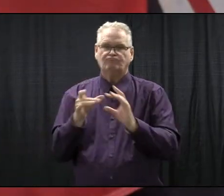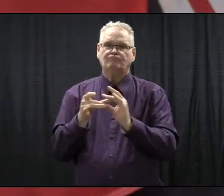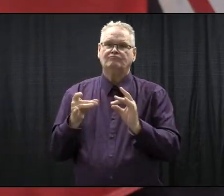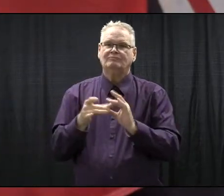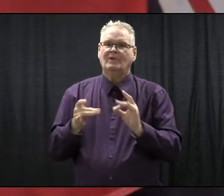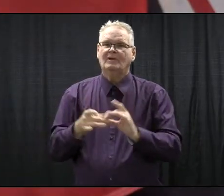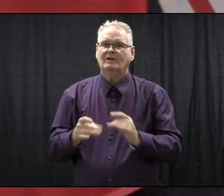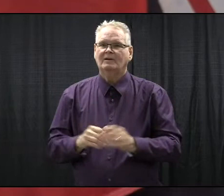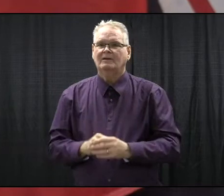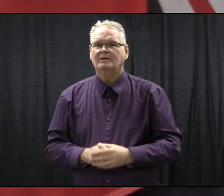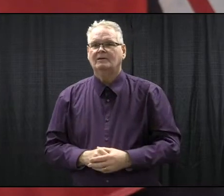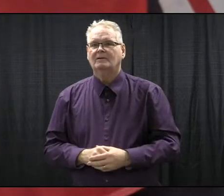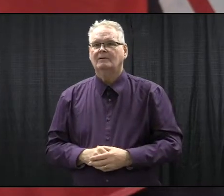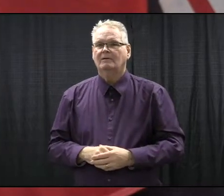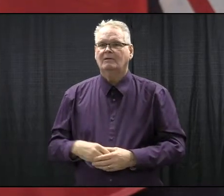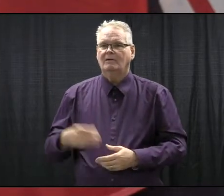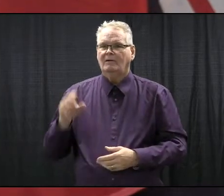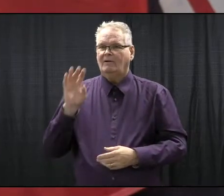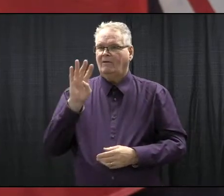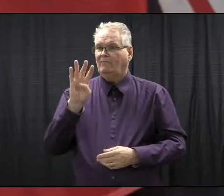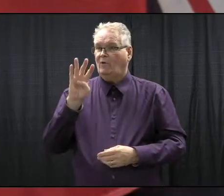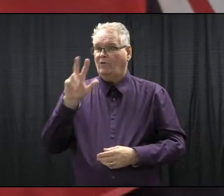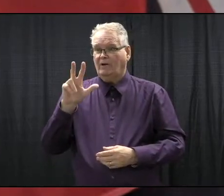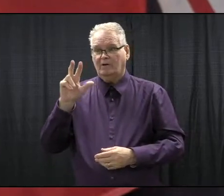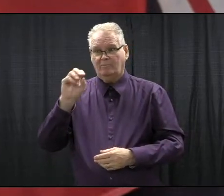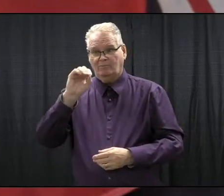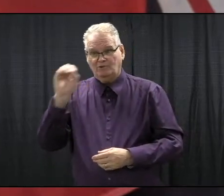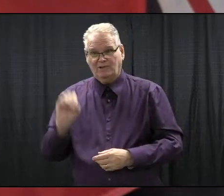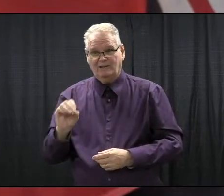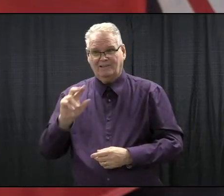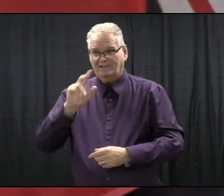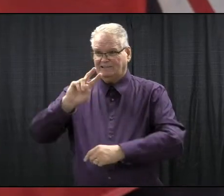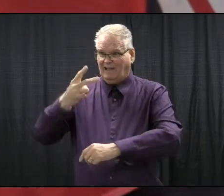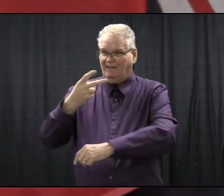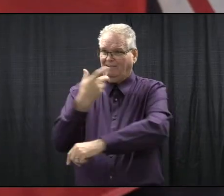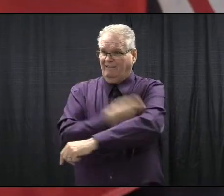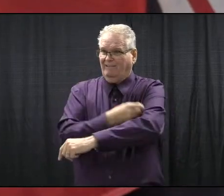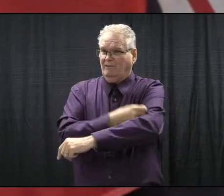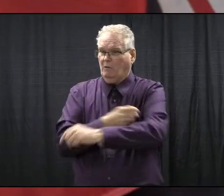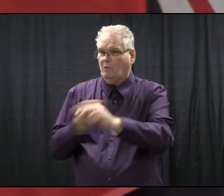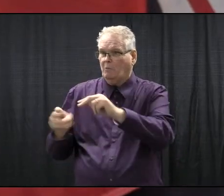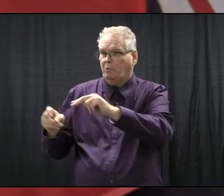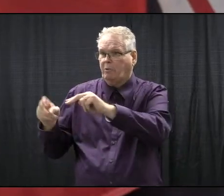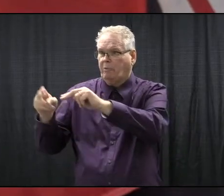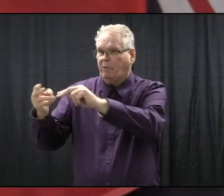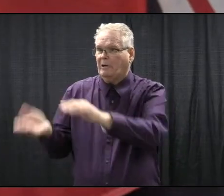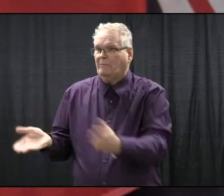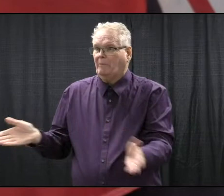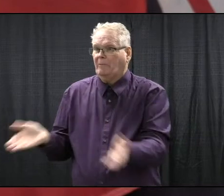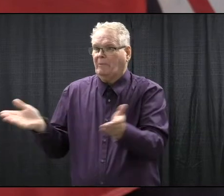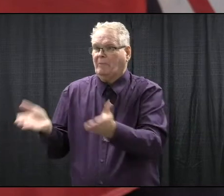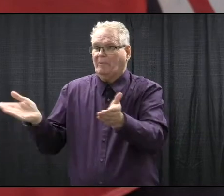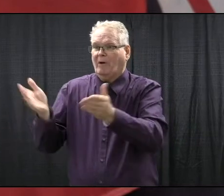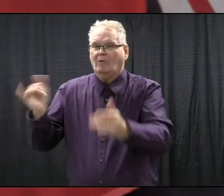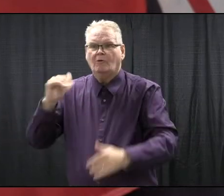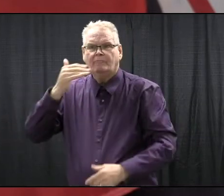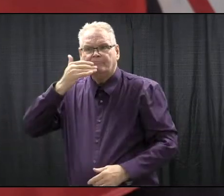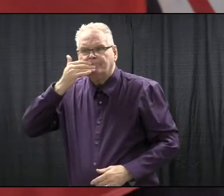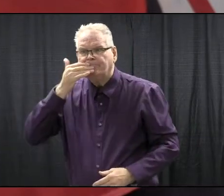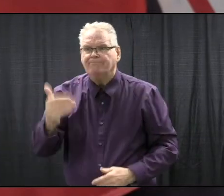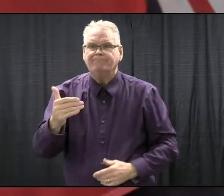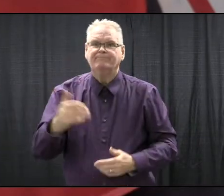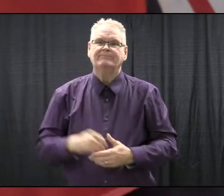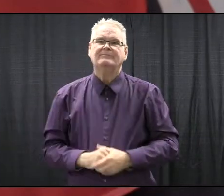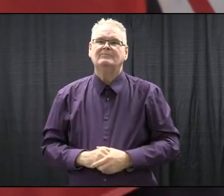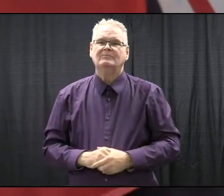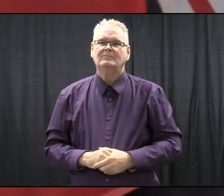43% with dose 2. That seems to be the percentage now that everyone's focusing on. And now with the prospect of movement